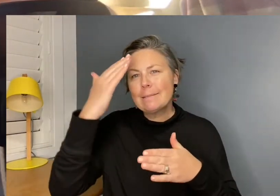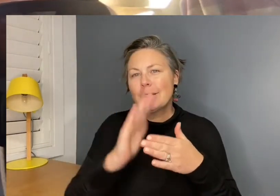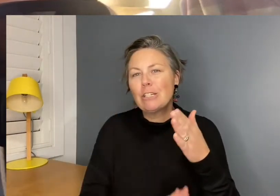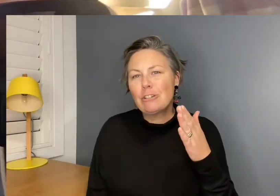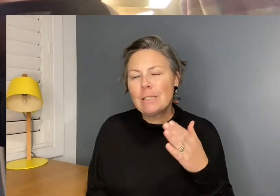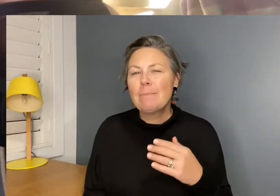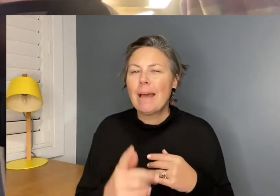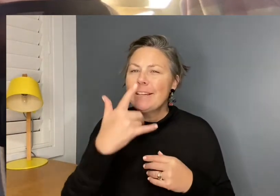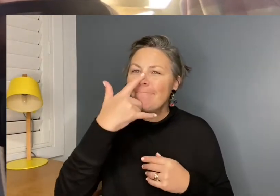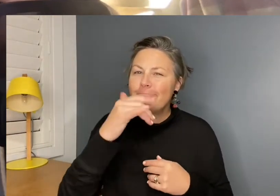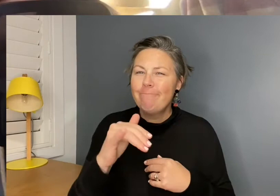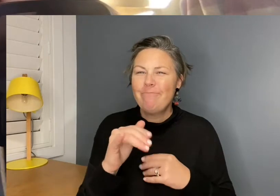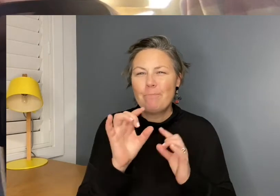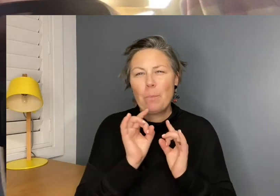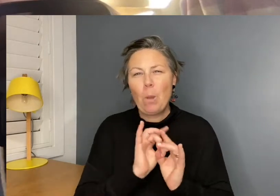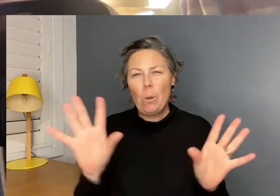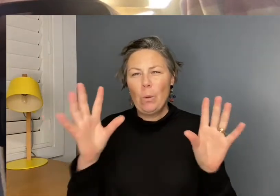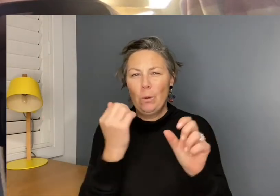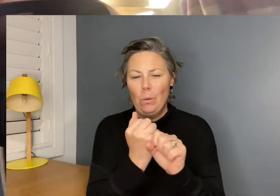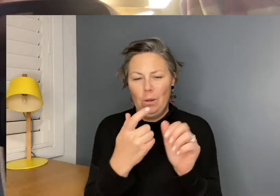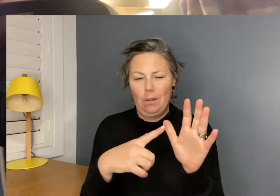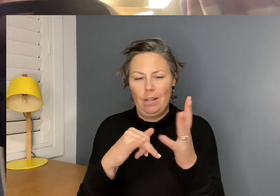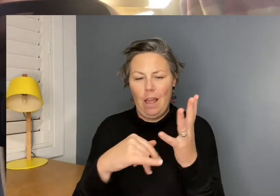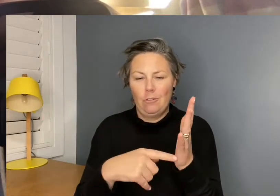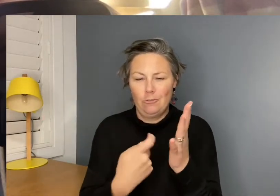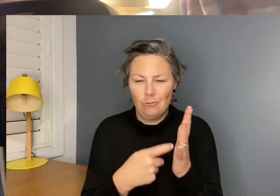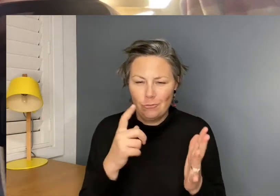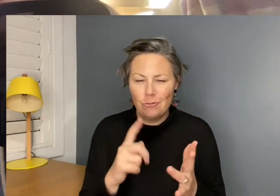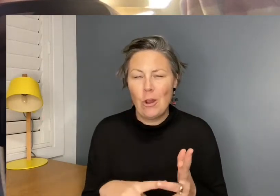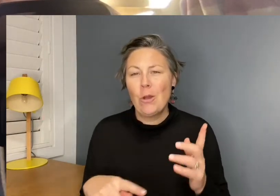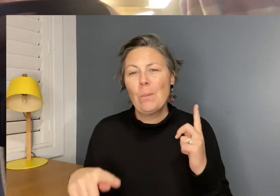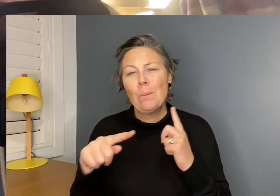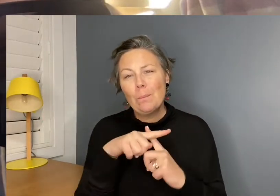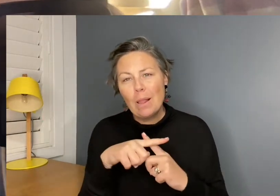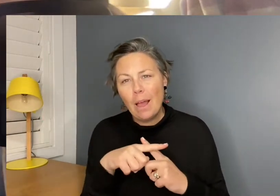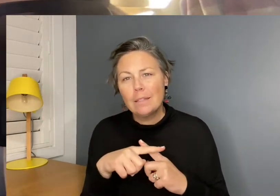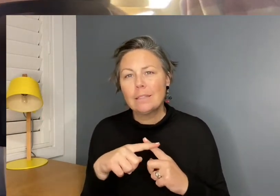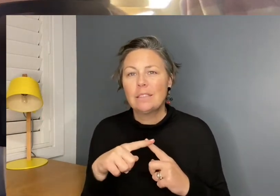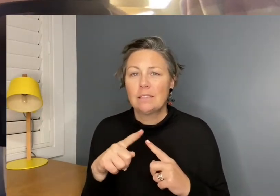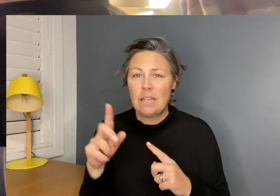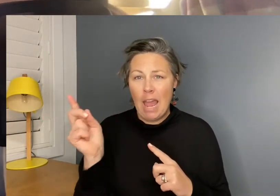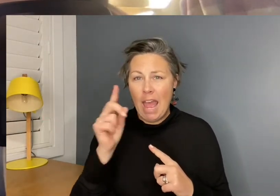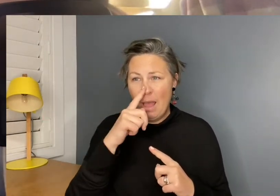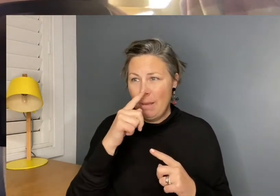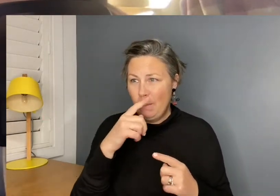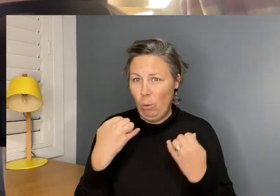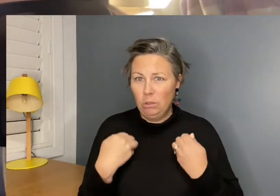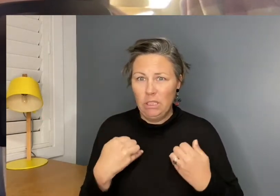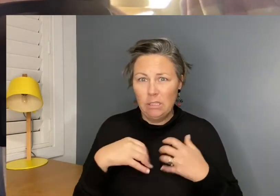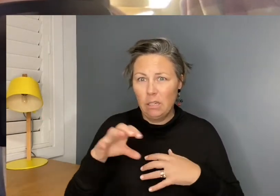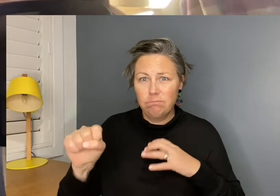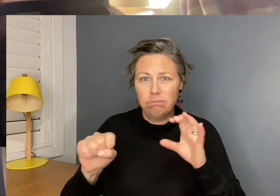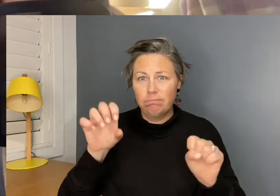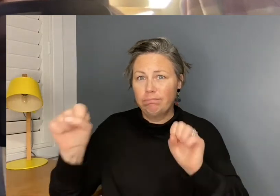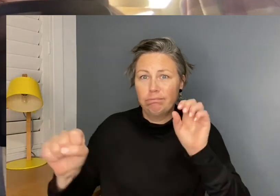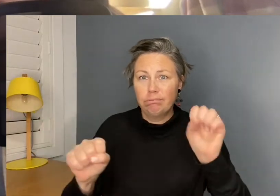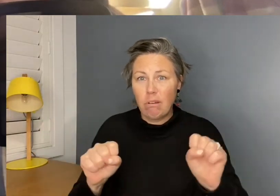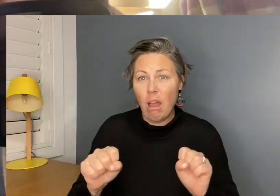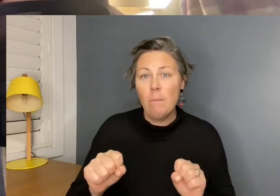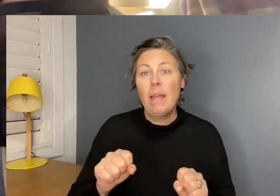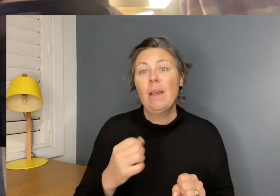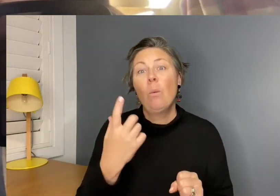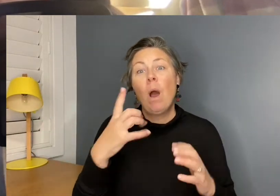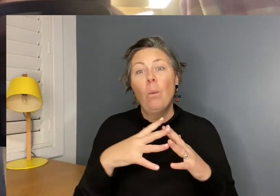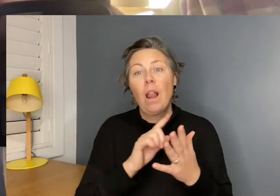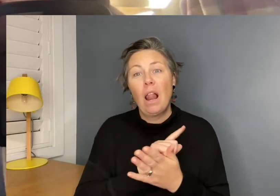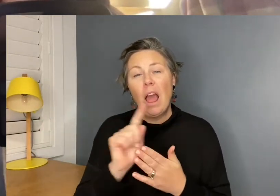of a rough start with the gastro, and then of course with the how many bugs are going around at the moment, we ended up on day 7 with